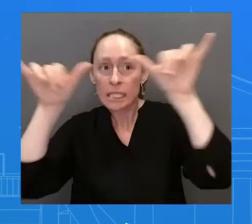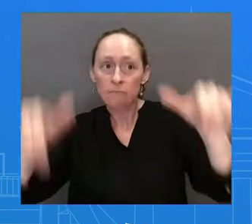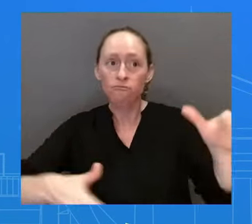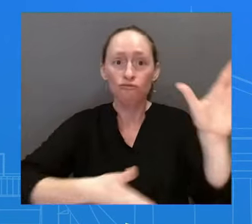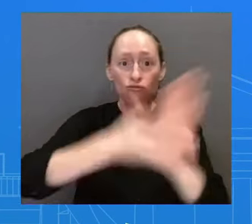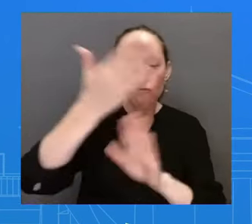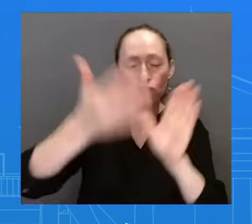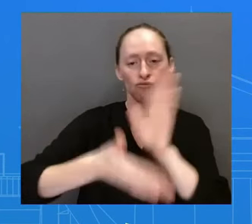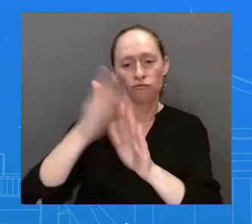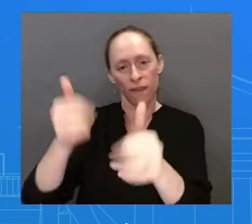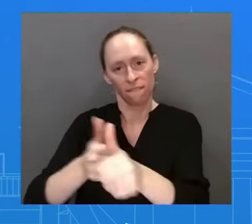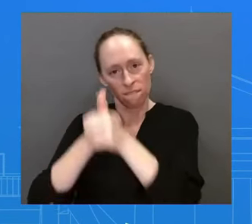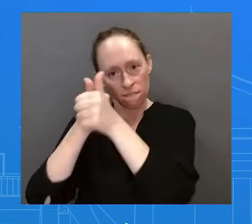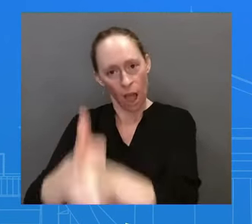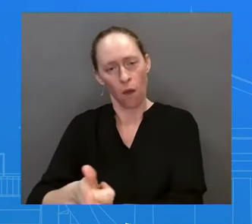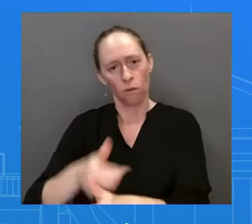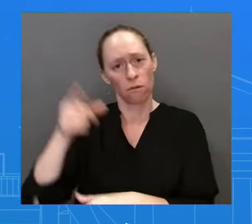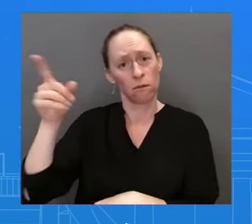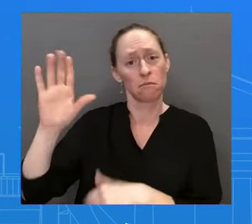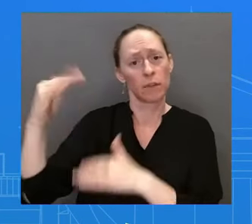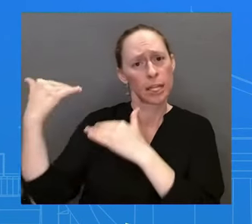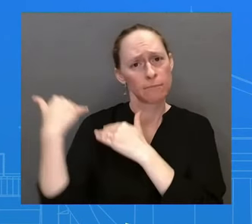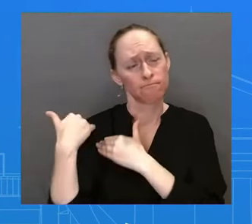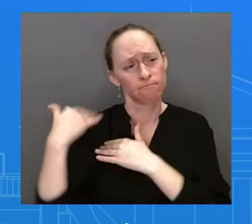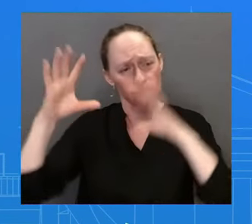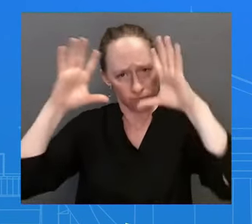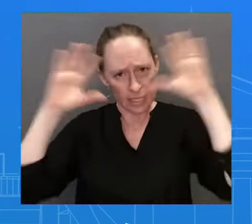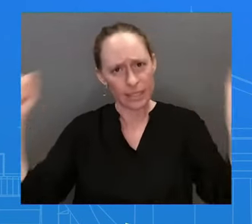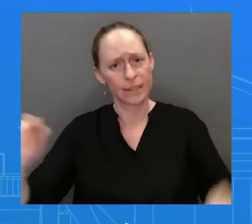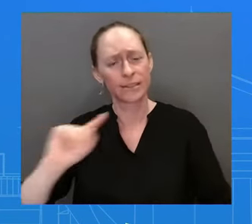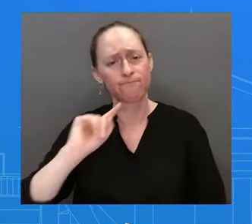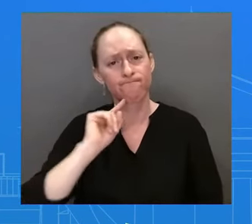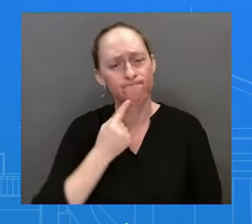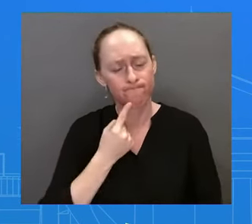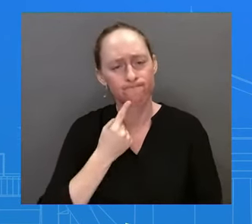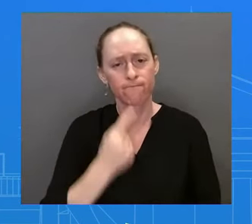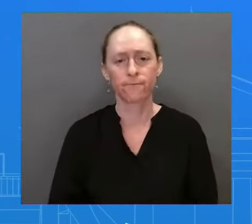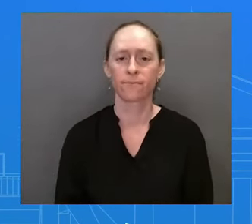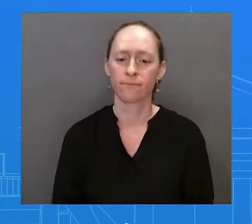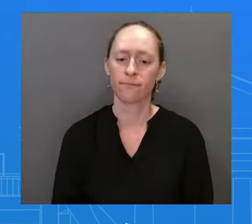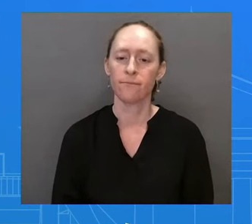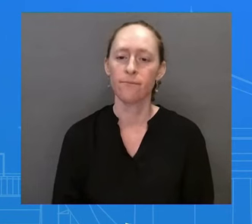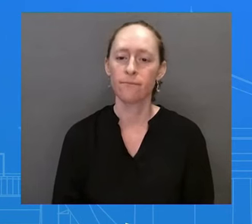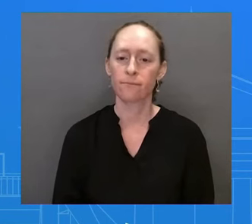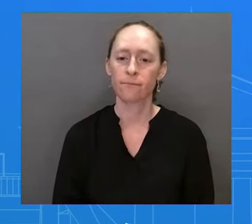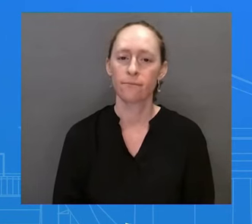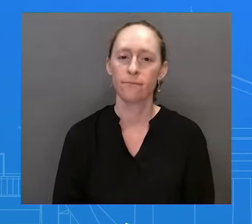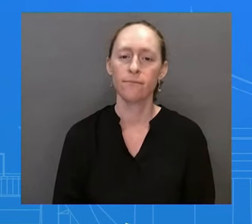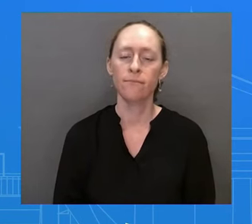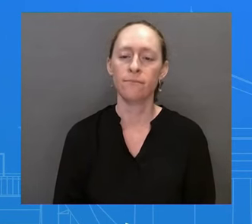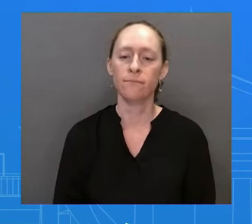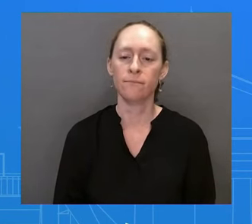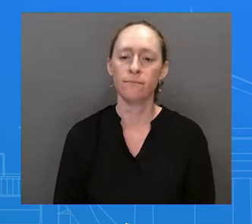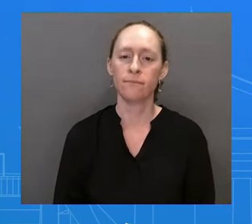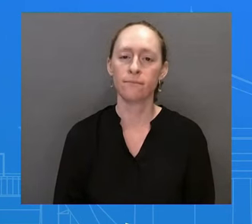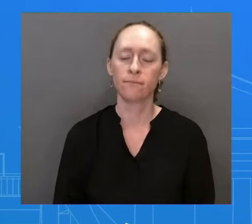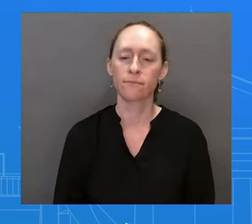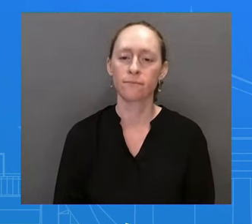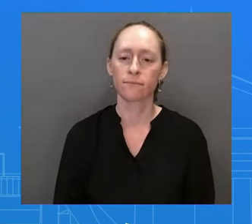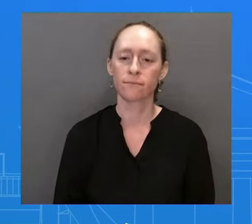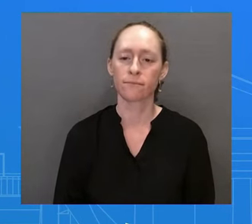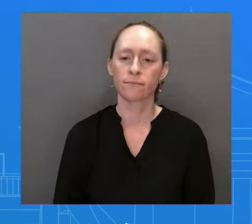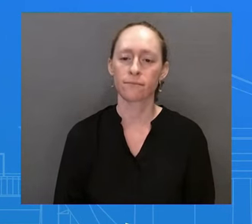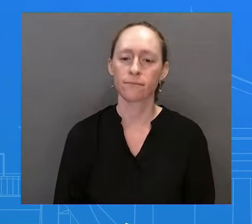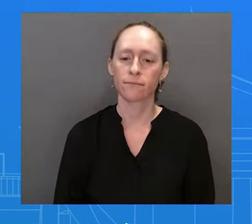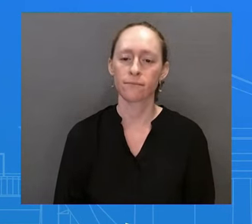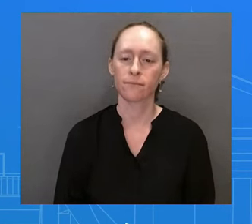in advancing that. And he also, as you've heard Karine say much better than I can, he fully